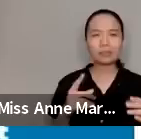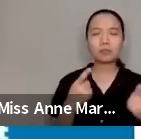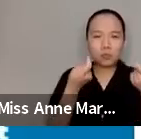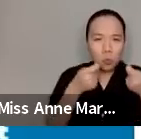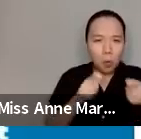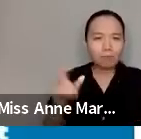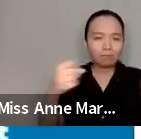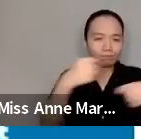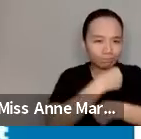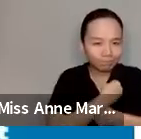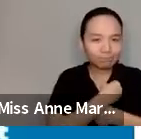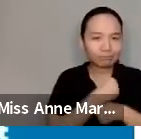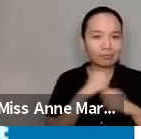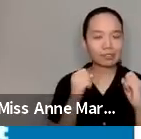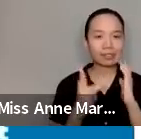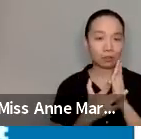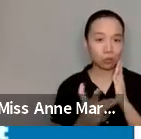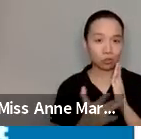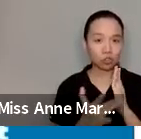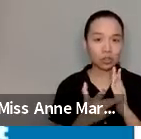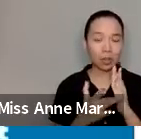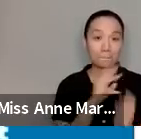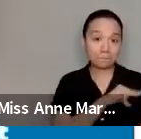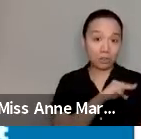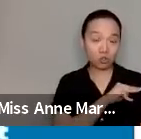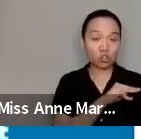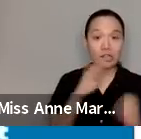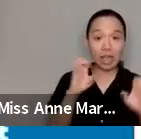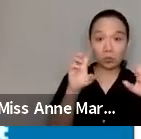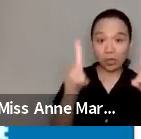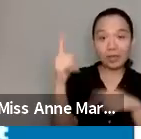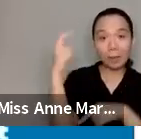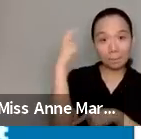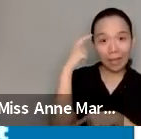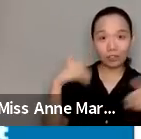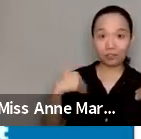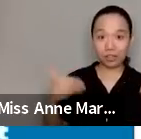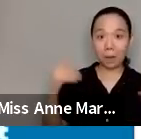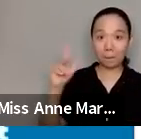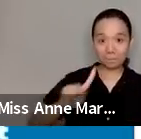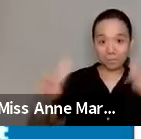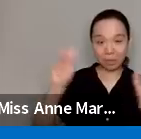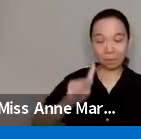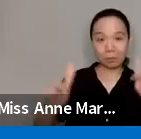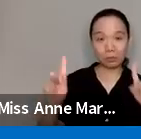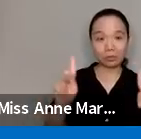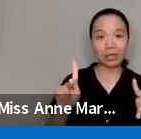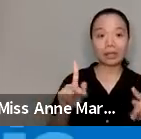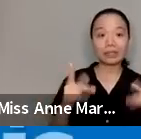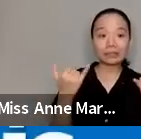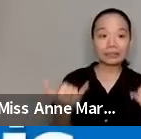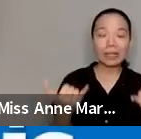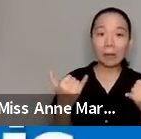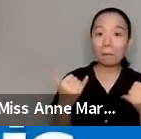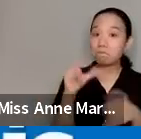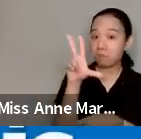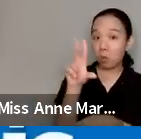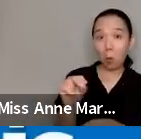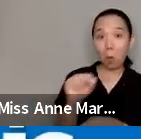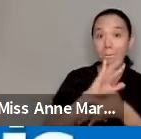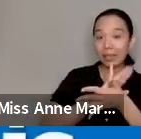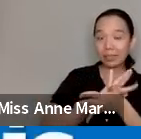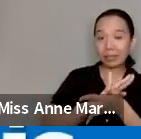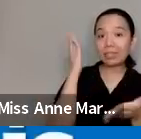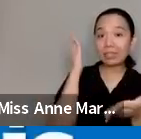in order to continue with their mission to educate the minds of young people. But no pandemic can stop a